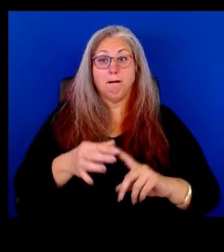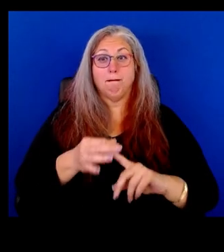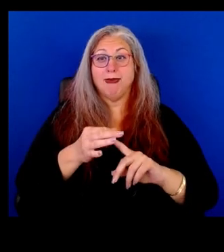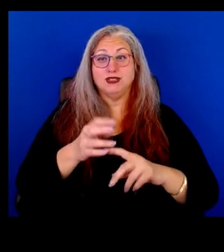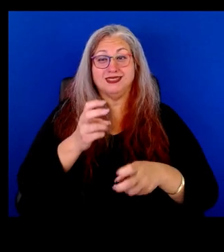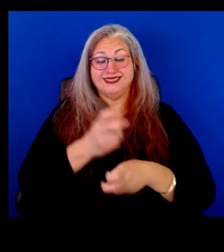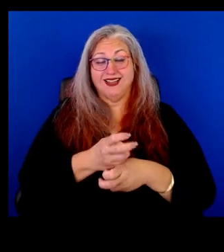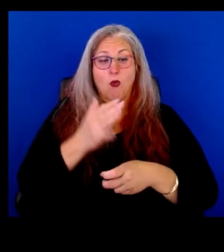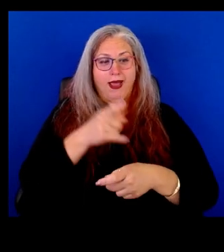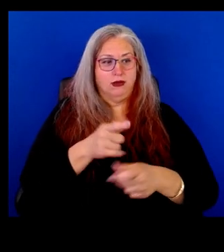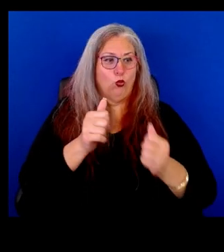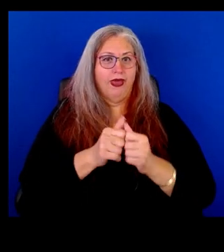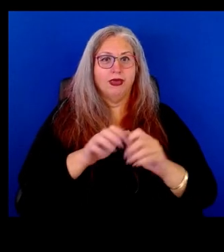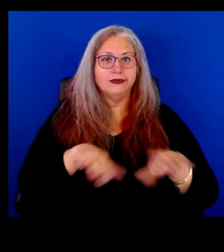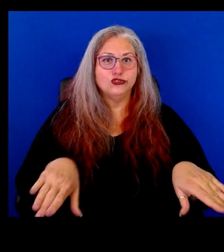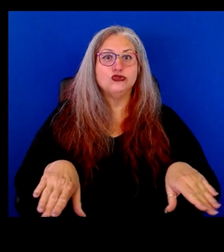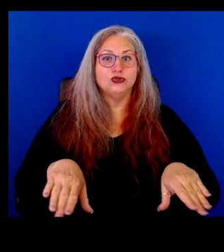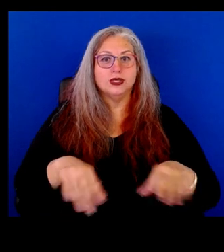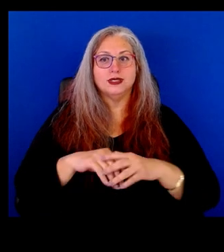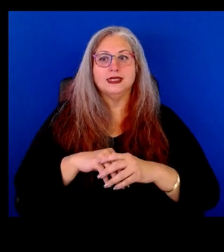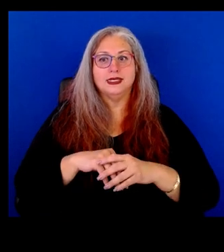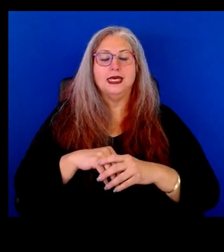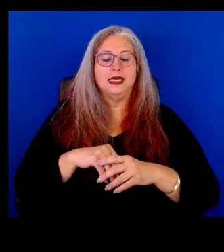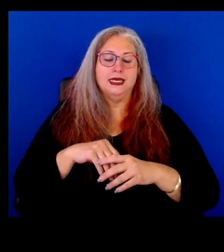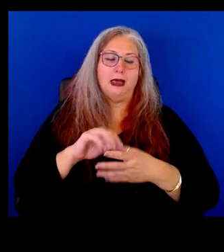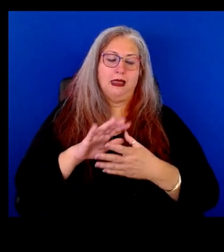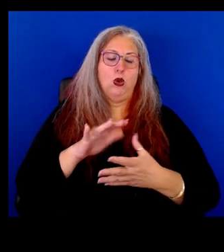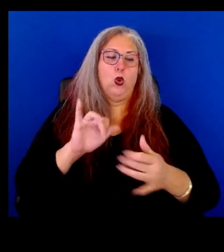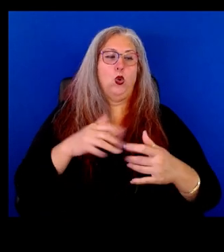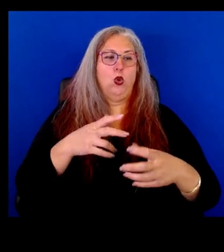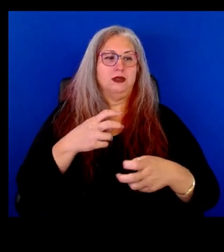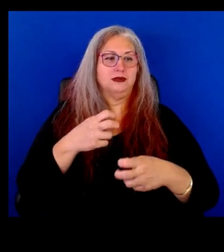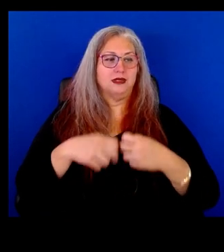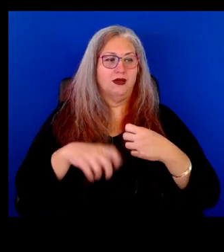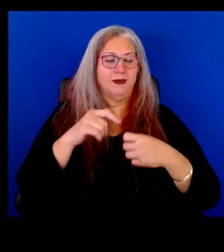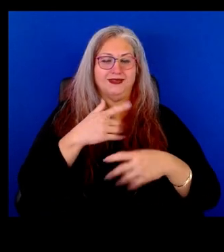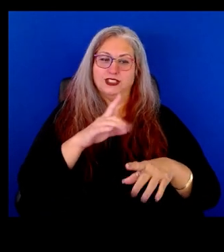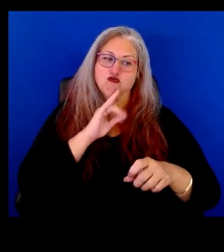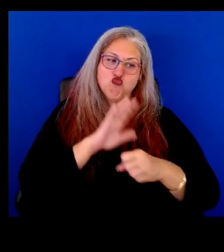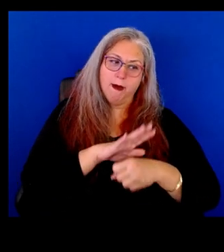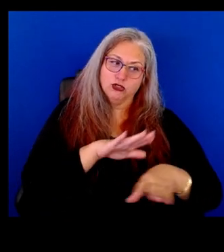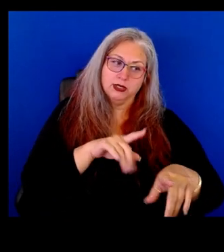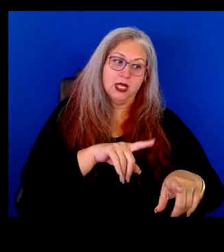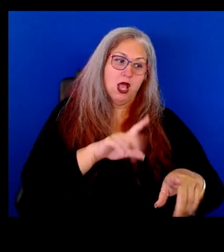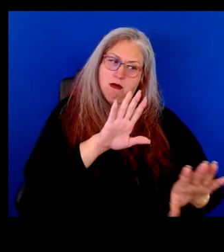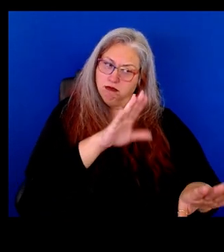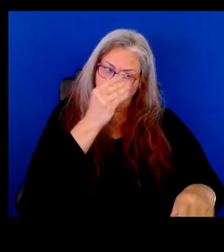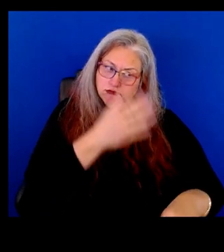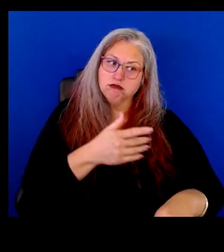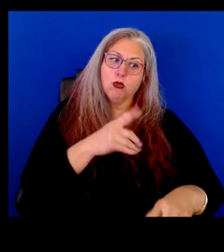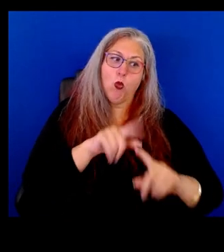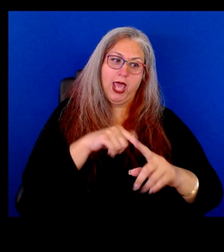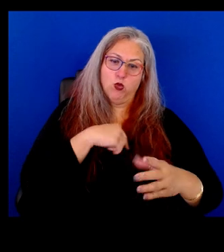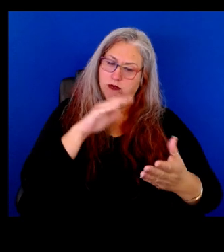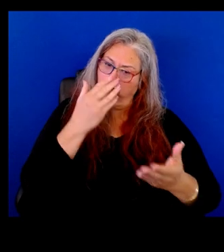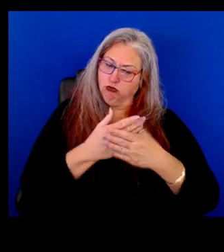especially difficult because she had her children with her, which made it even more difficult because she had promised her children that the moment they